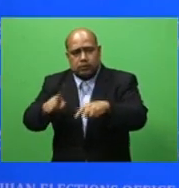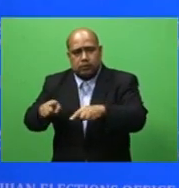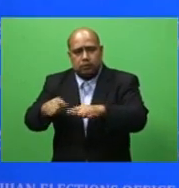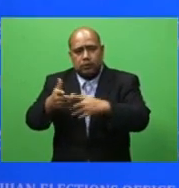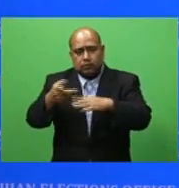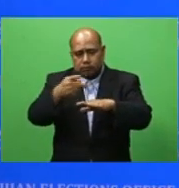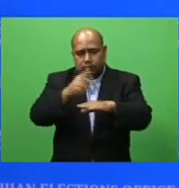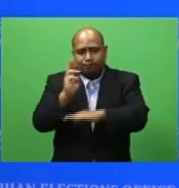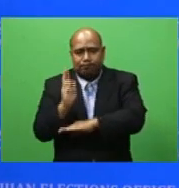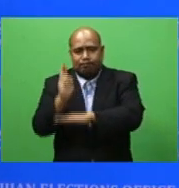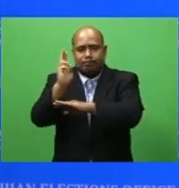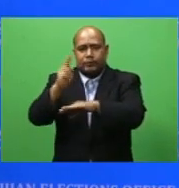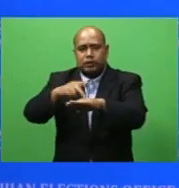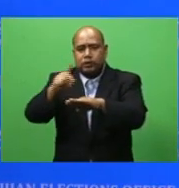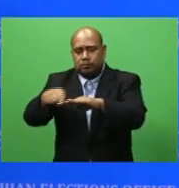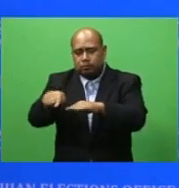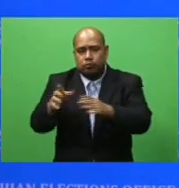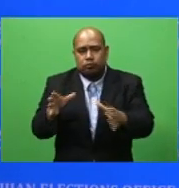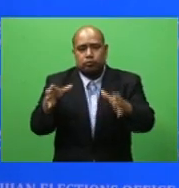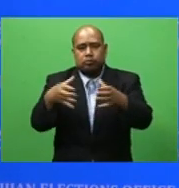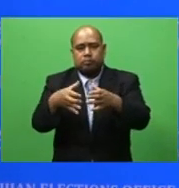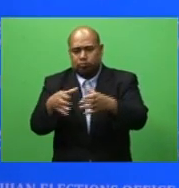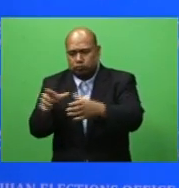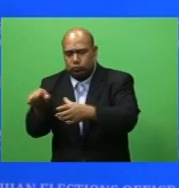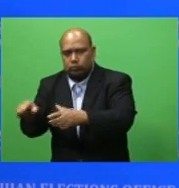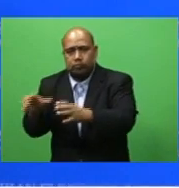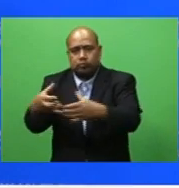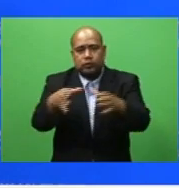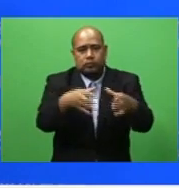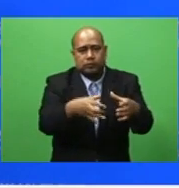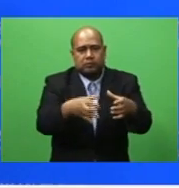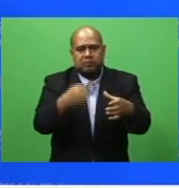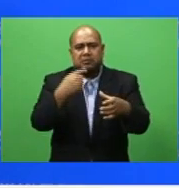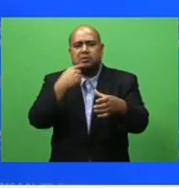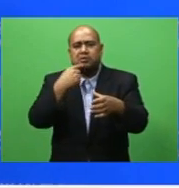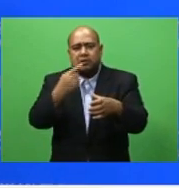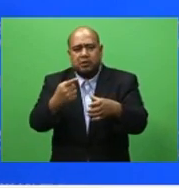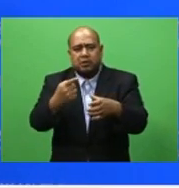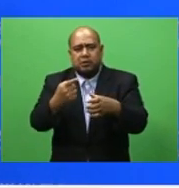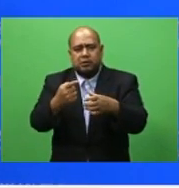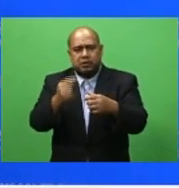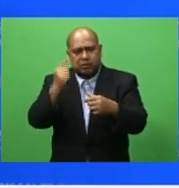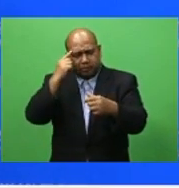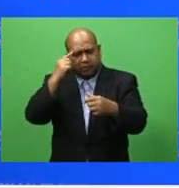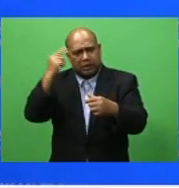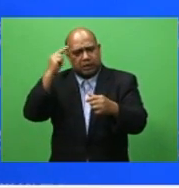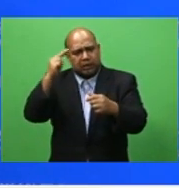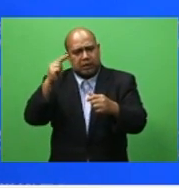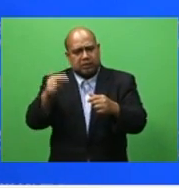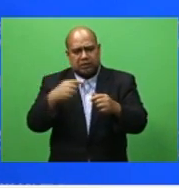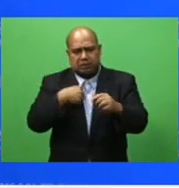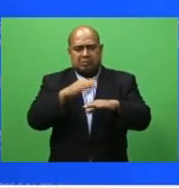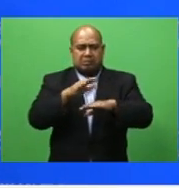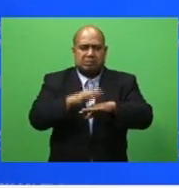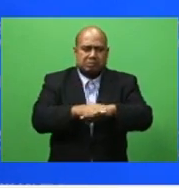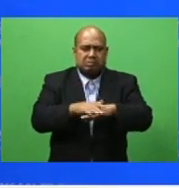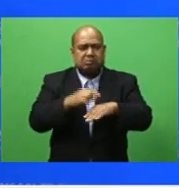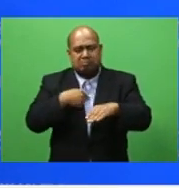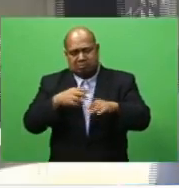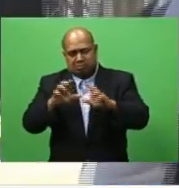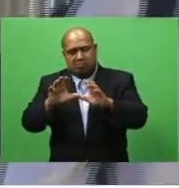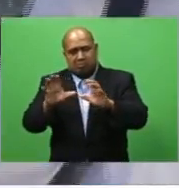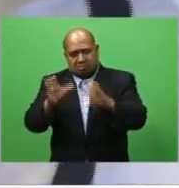representing their party and cannot claim entitlement to the seat in Parliament personally. It is a party